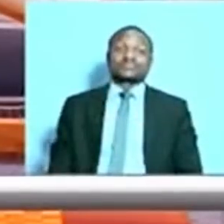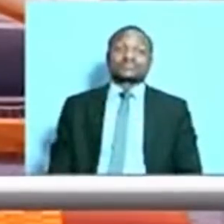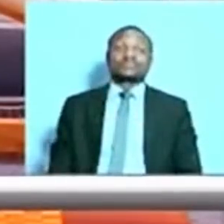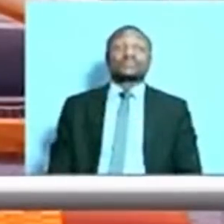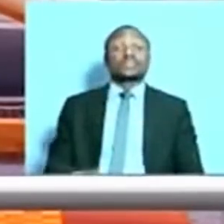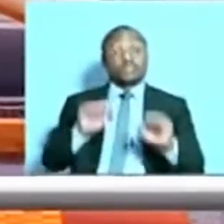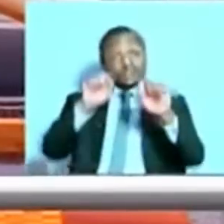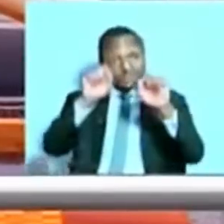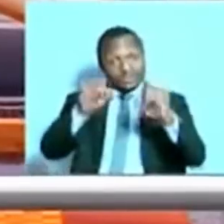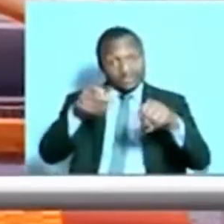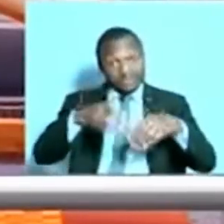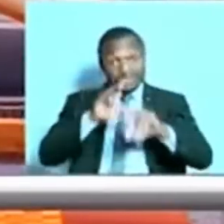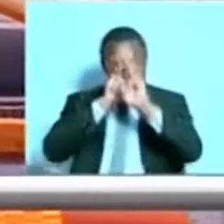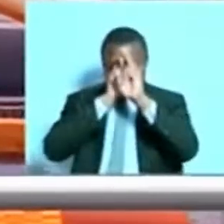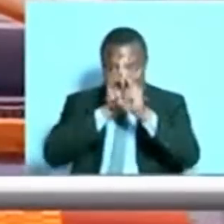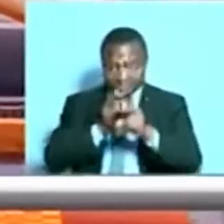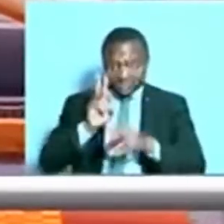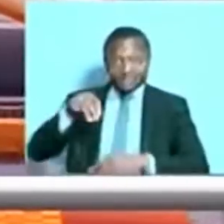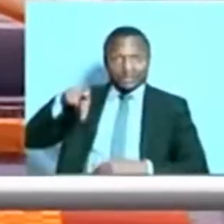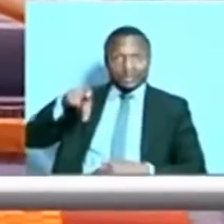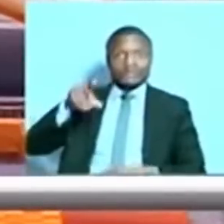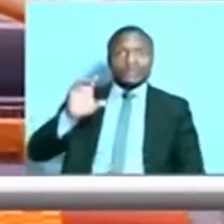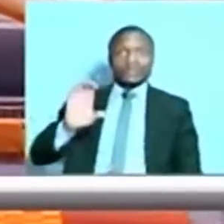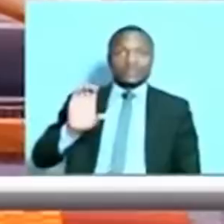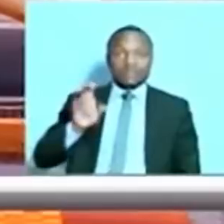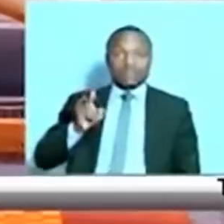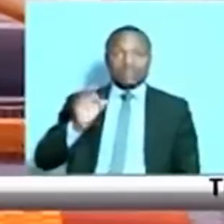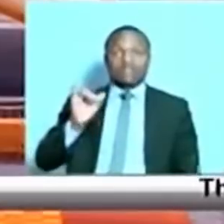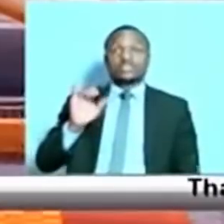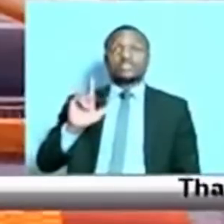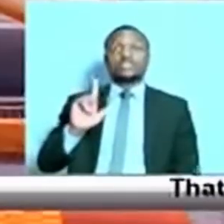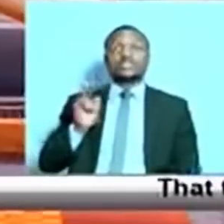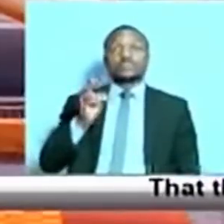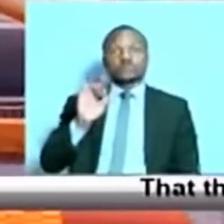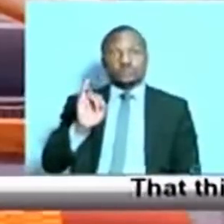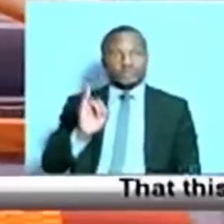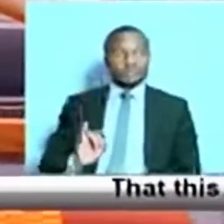You may continue, the Honorable Member for Chirubi.